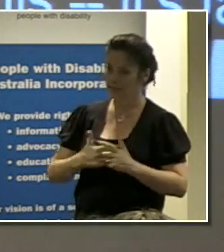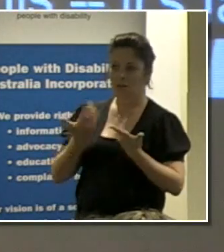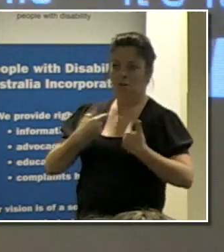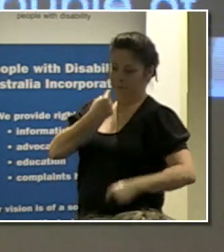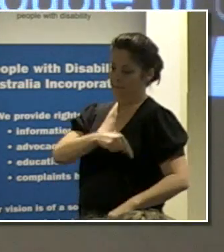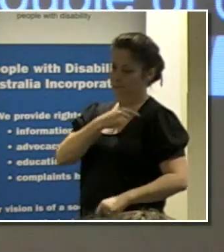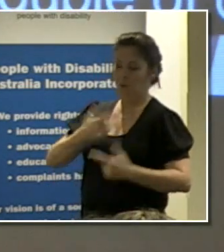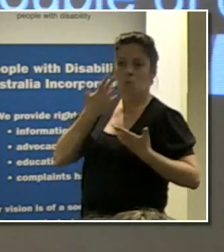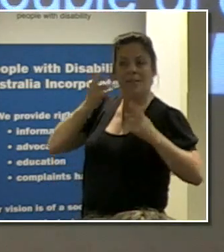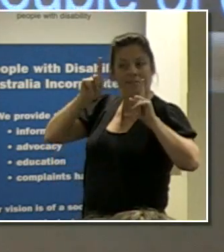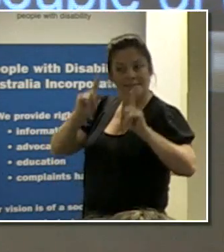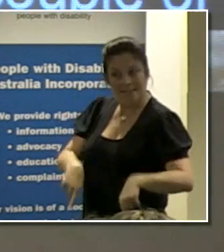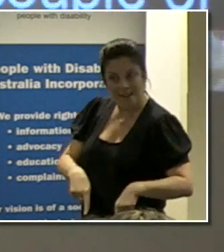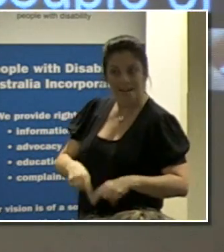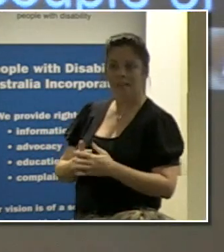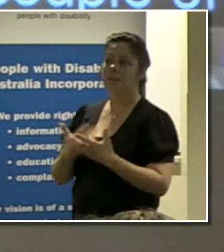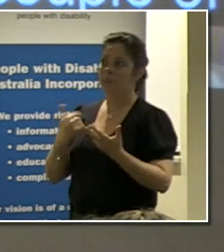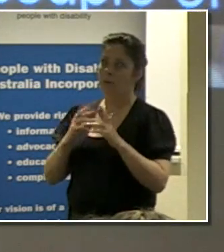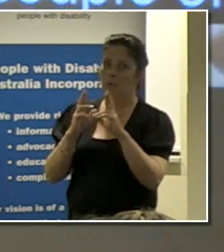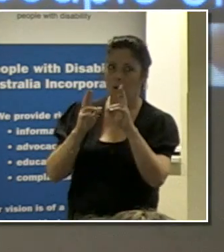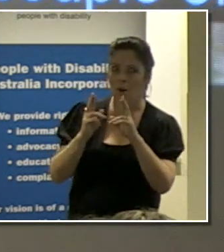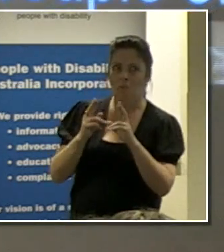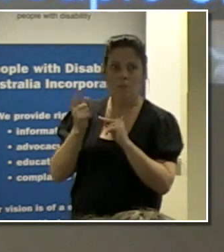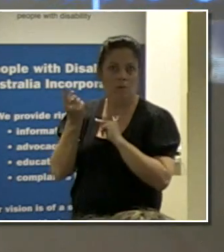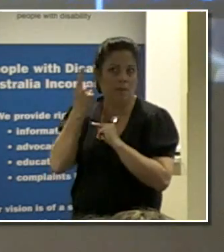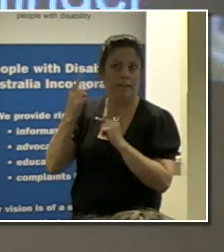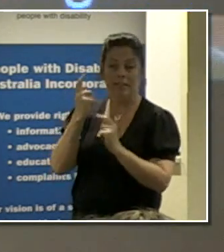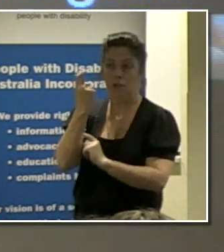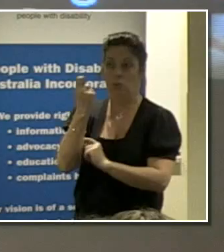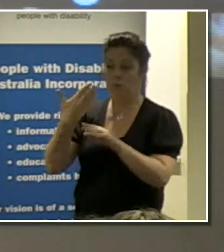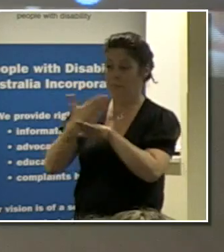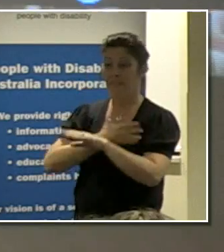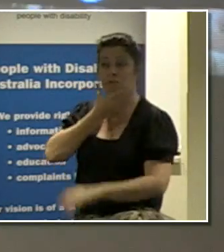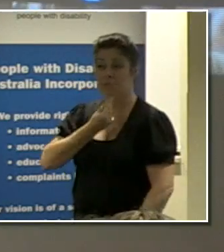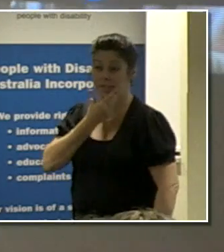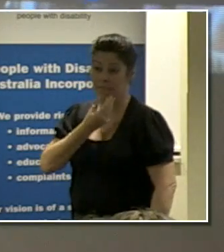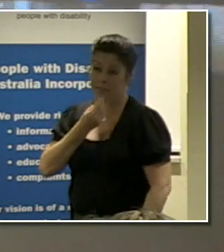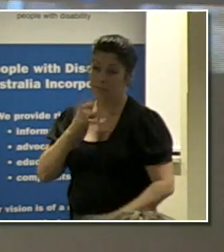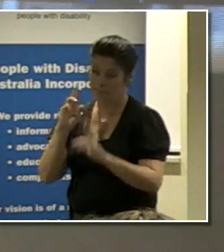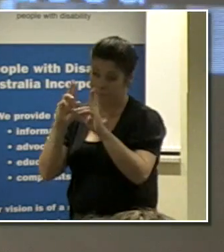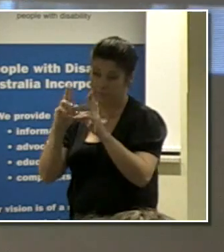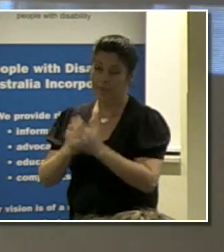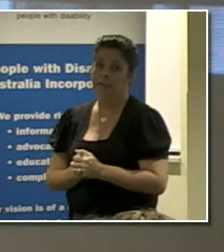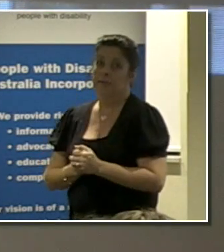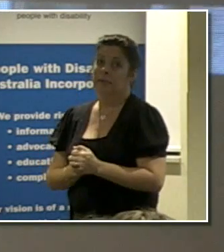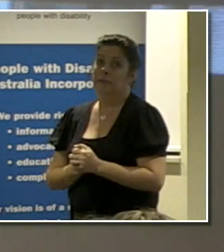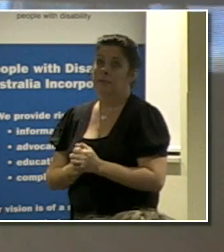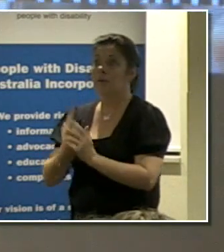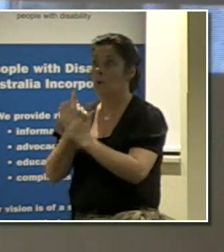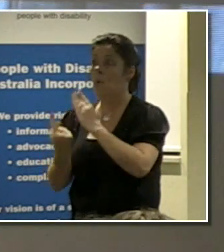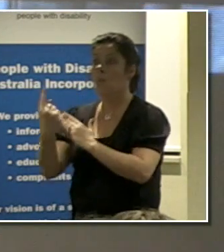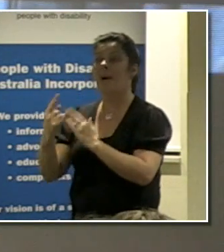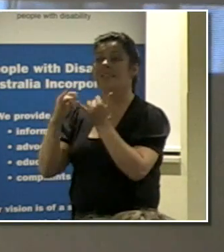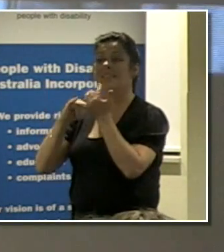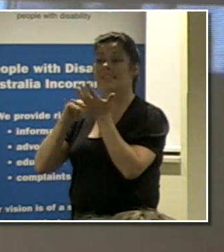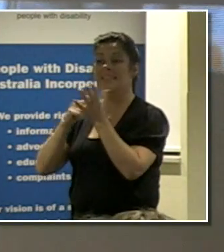and we're fingers crossed we'll get some good announcements before Christmas. The only state that hasn't signed up